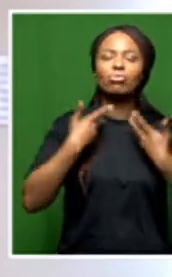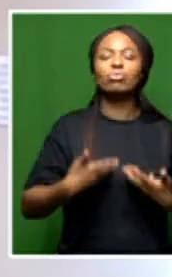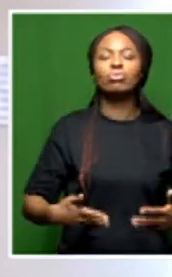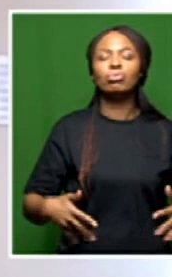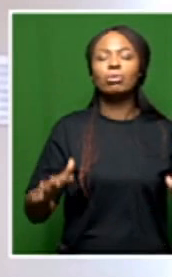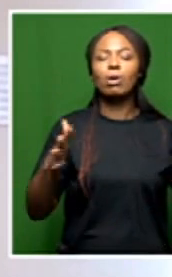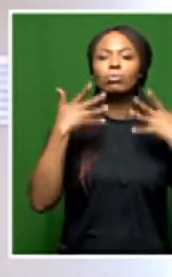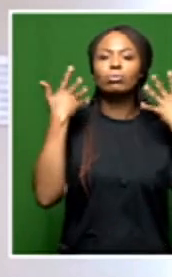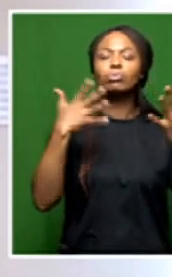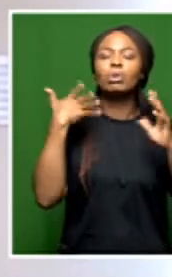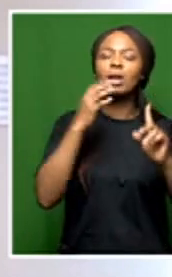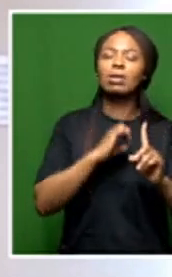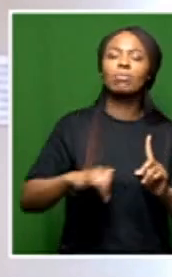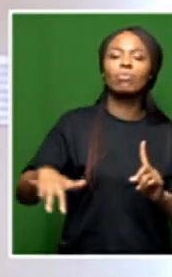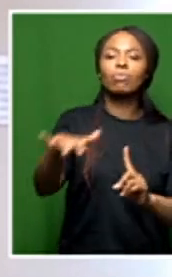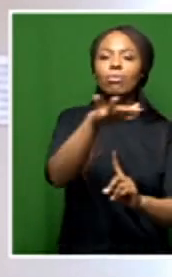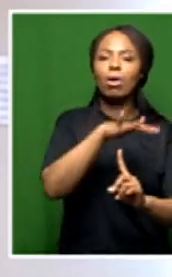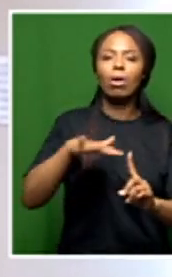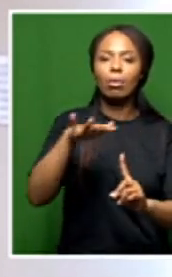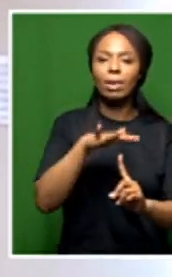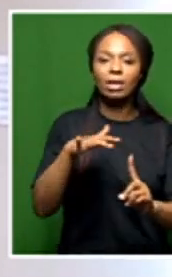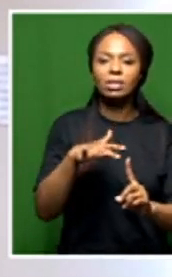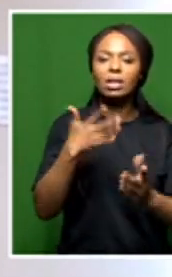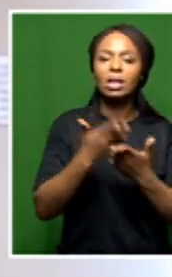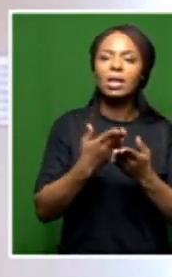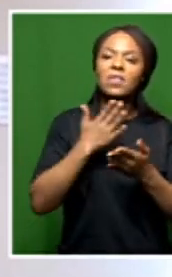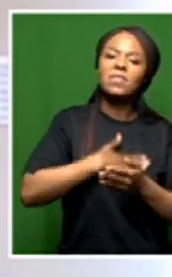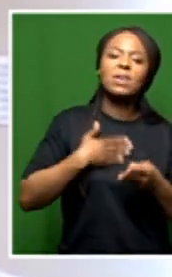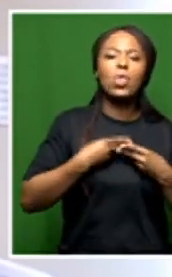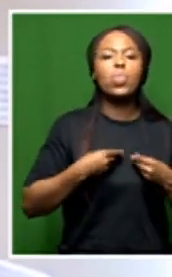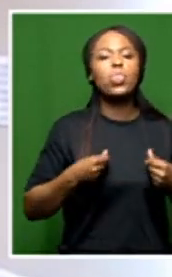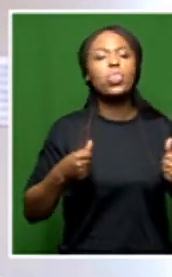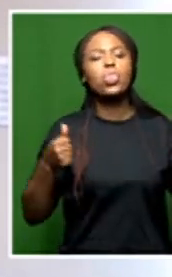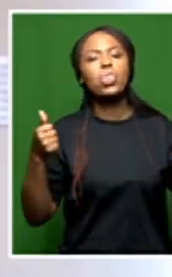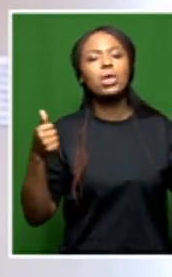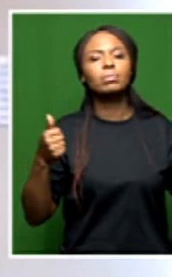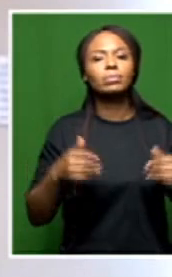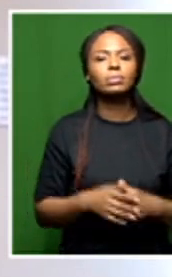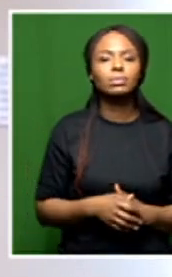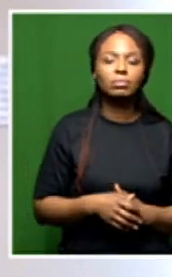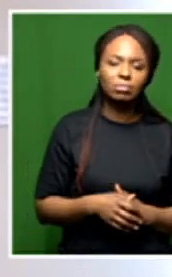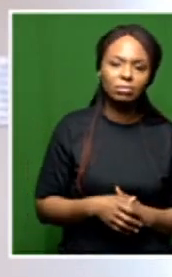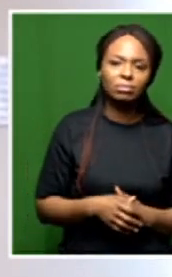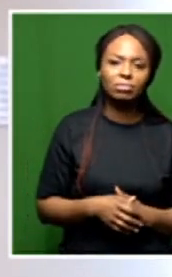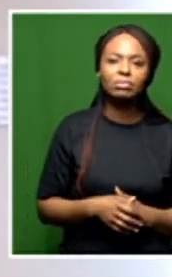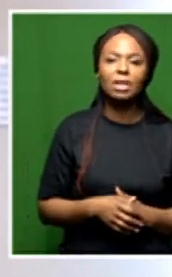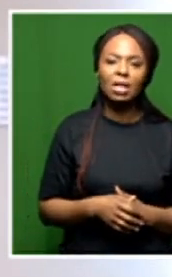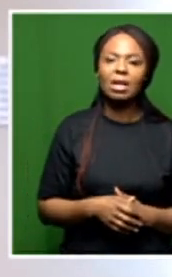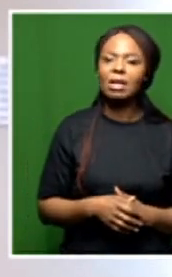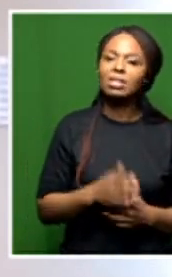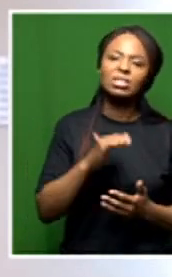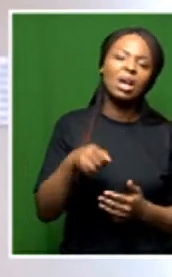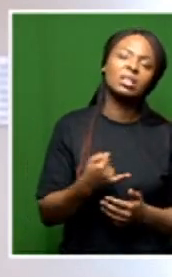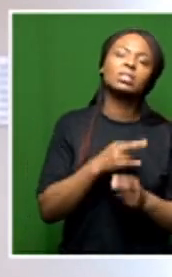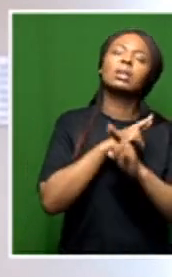extent that it just heals whatever you've been going through throughout the day. Sometimes you just don't need to do anything. Just need to sit and